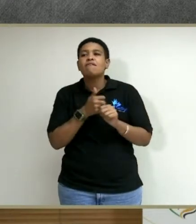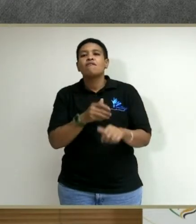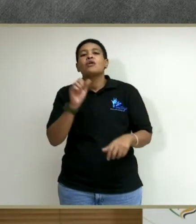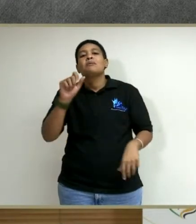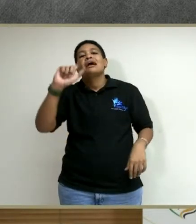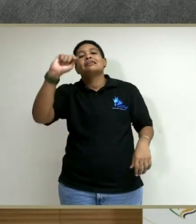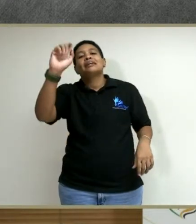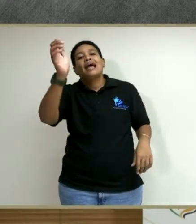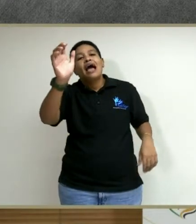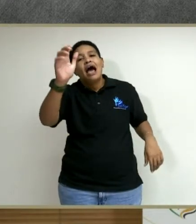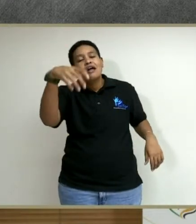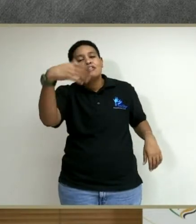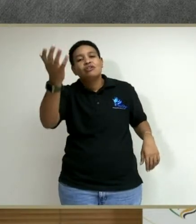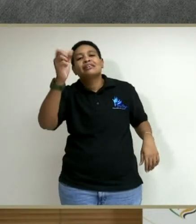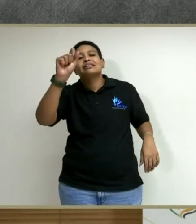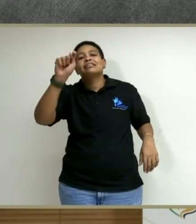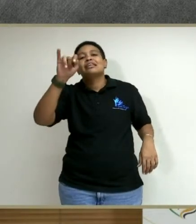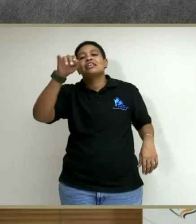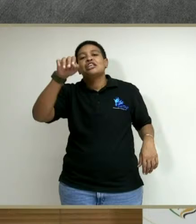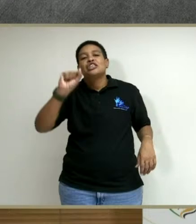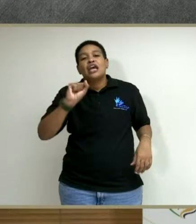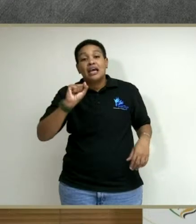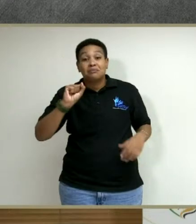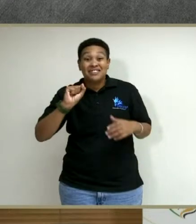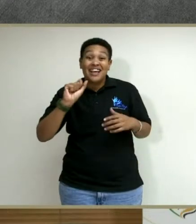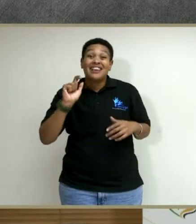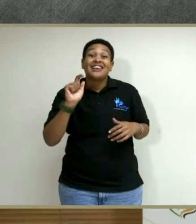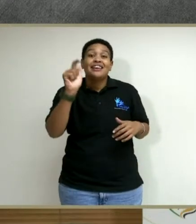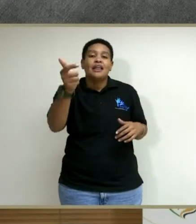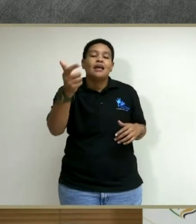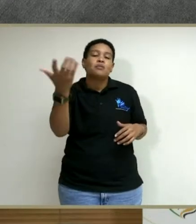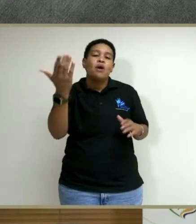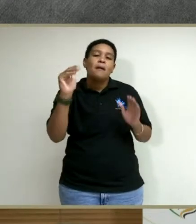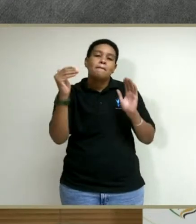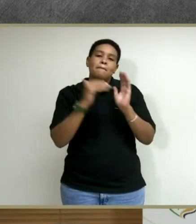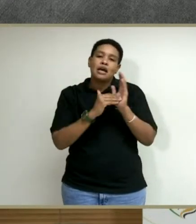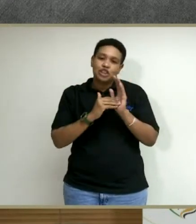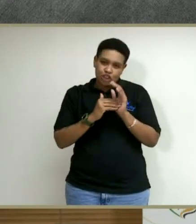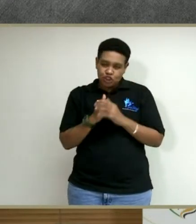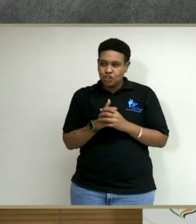Catherine, St. James, and then Manchester.